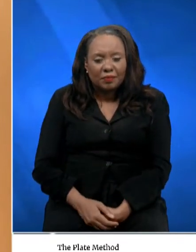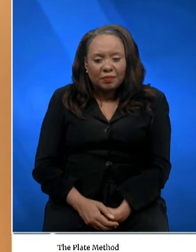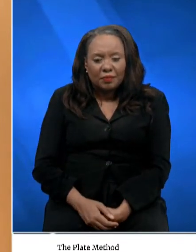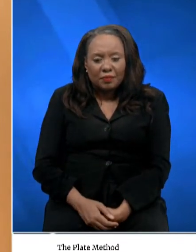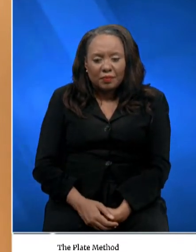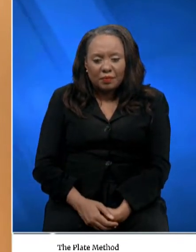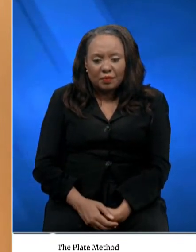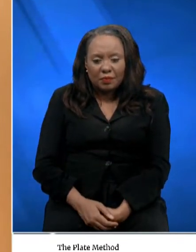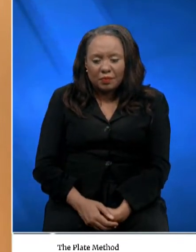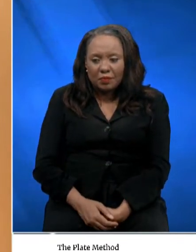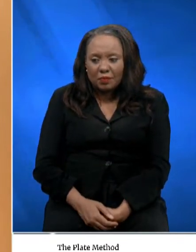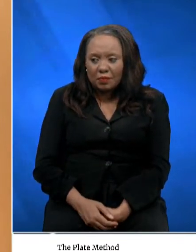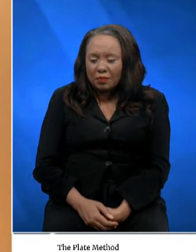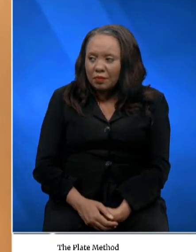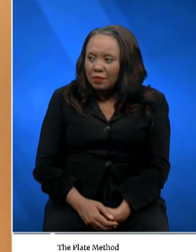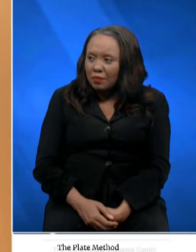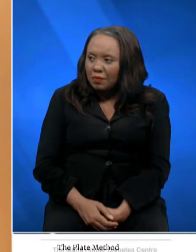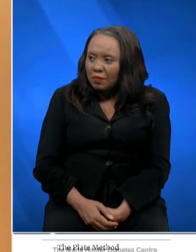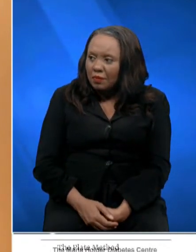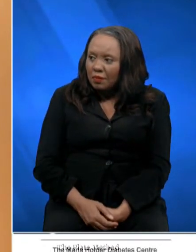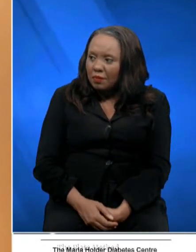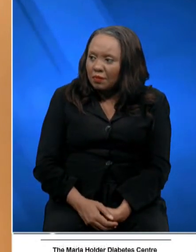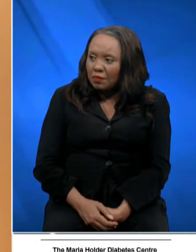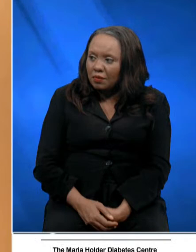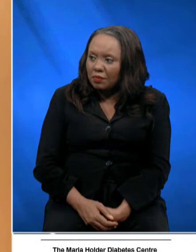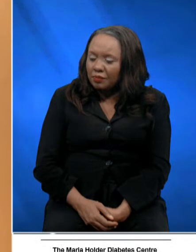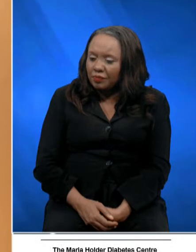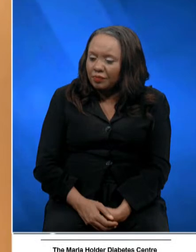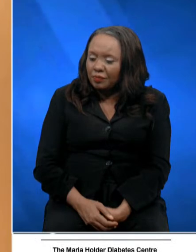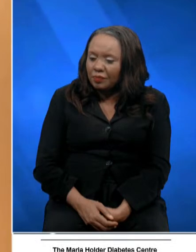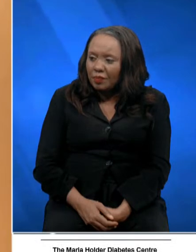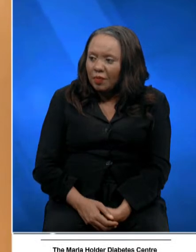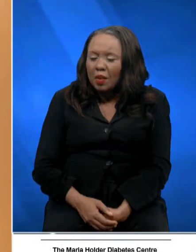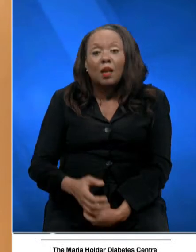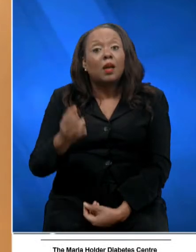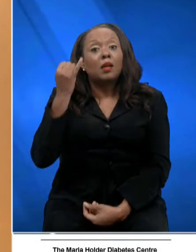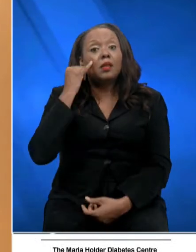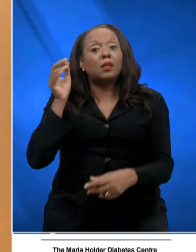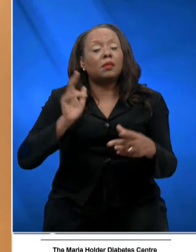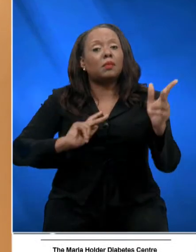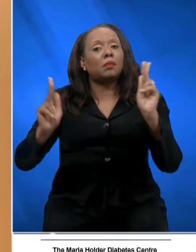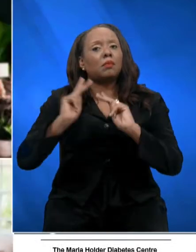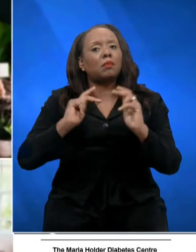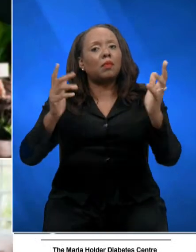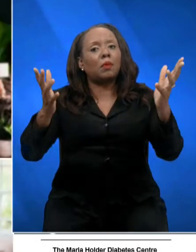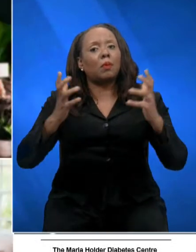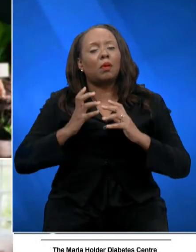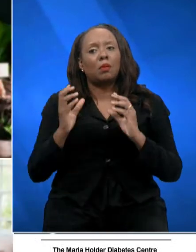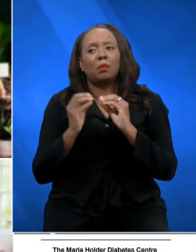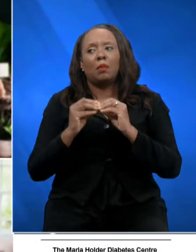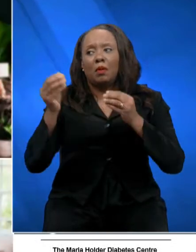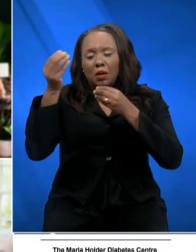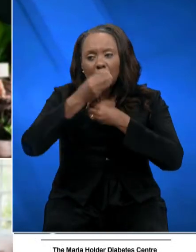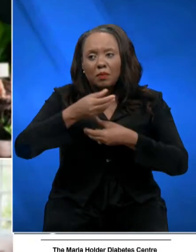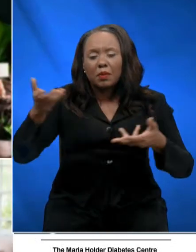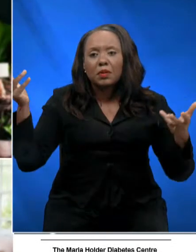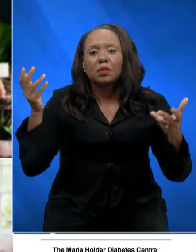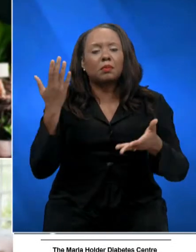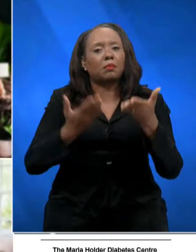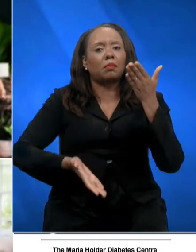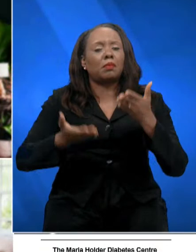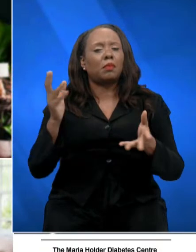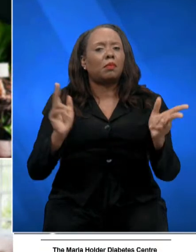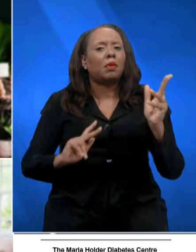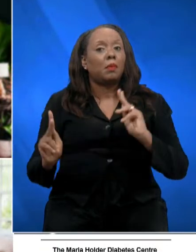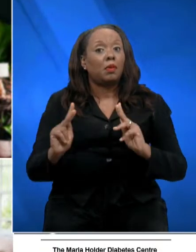Available to members of the public who want to pursue more information and perhaps have been diagnosed and want to